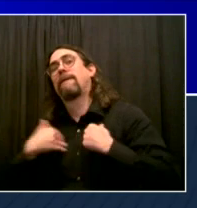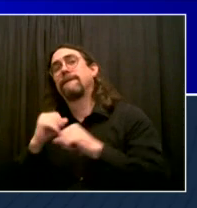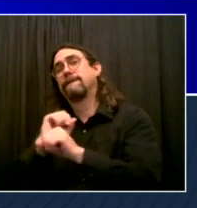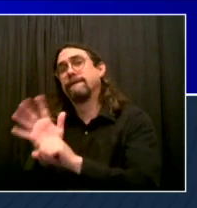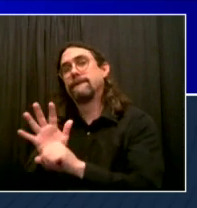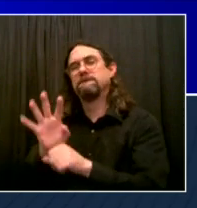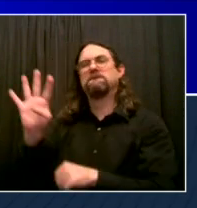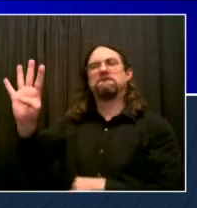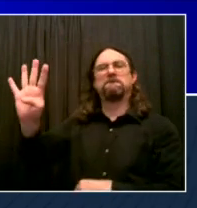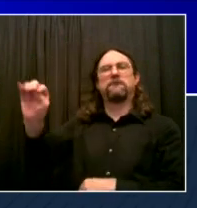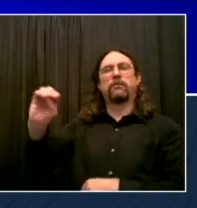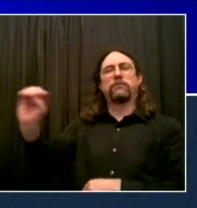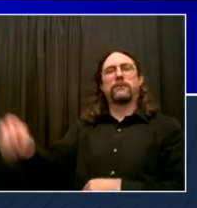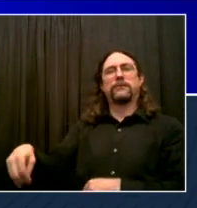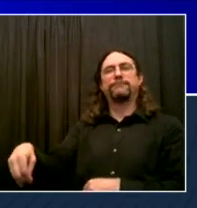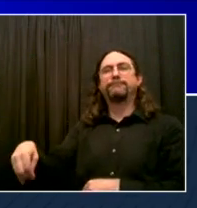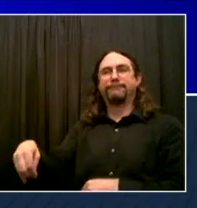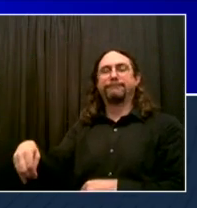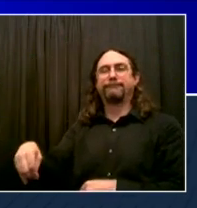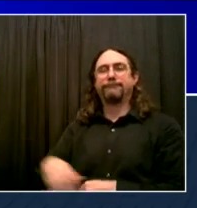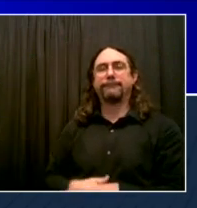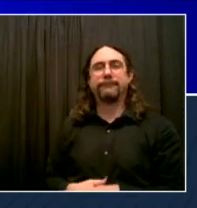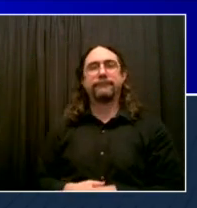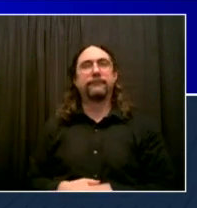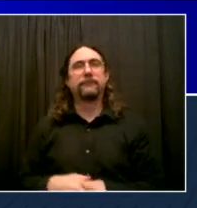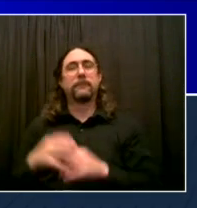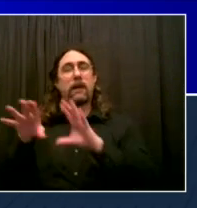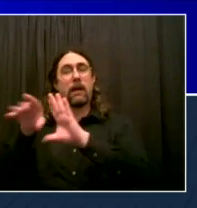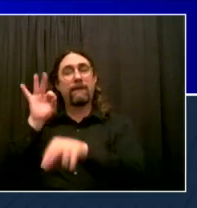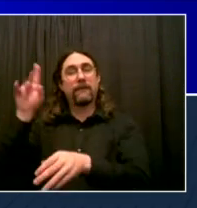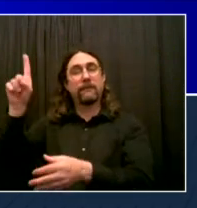few days ago. We are now well below the threshold,